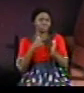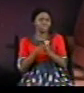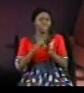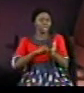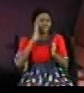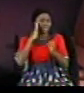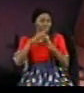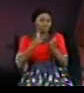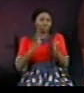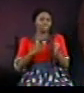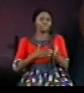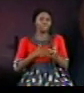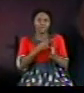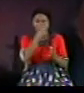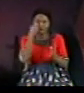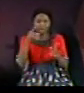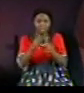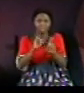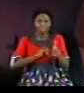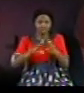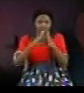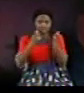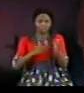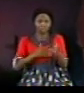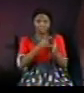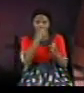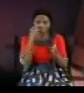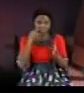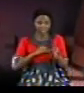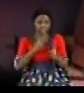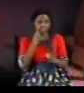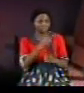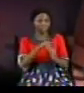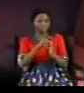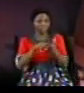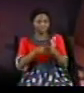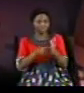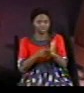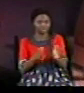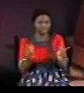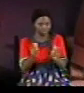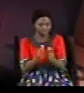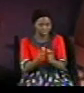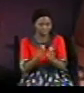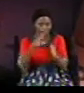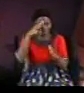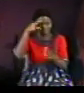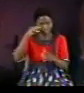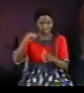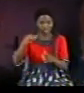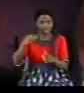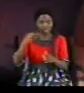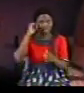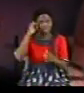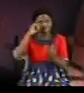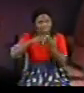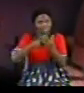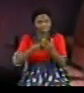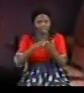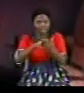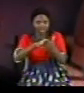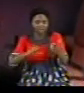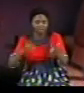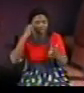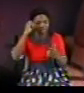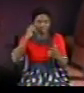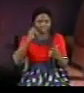eyes. As I opened my eyes, I saw this little boy. He started removing his flyer